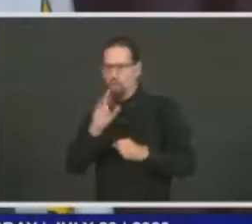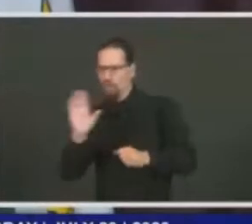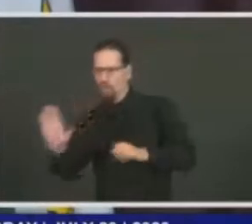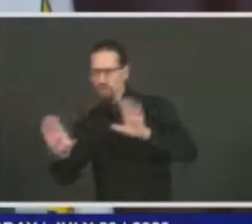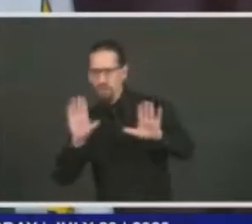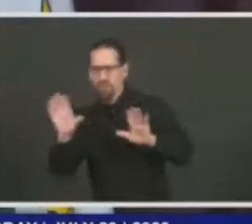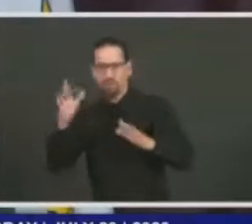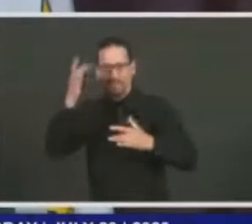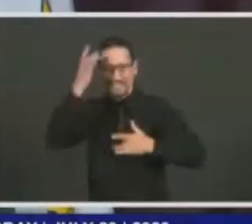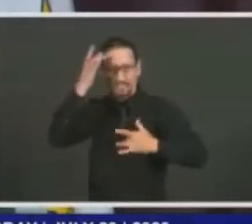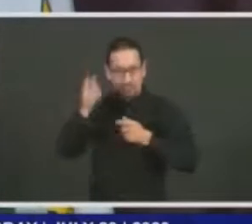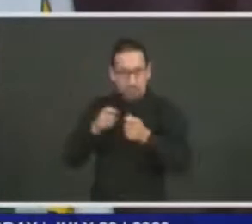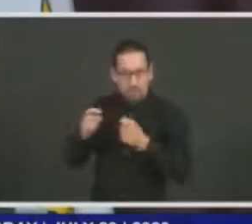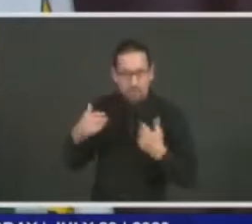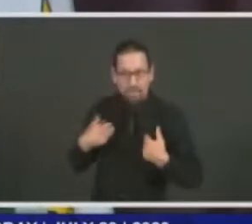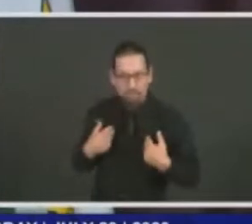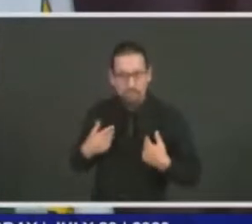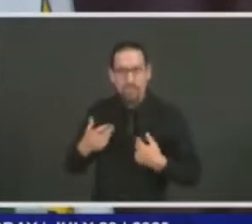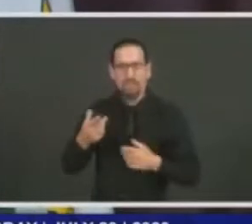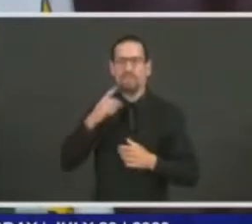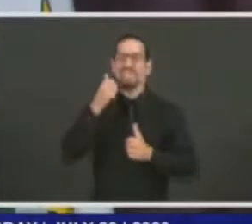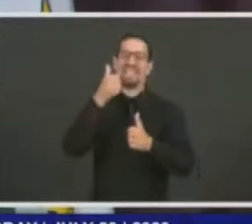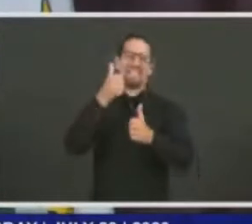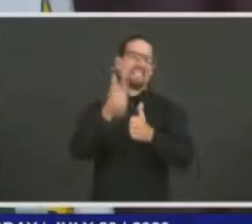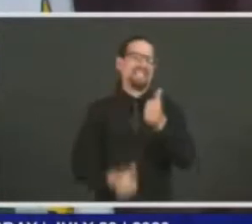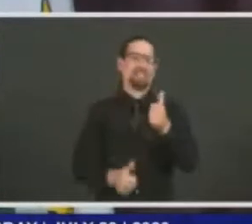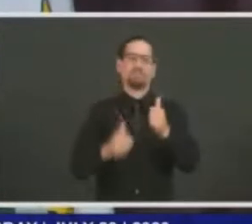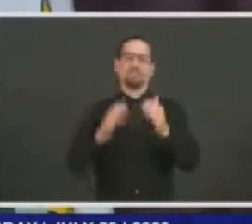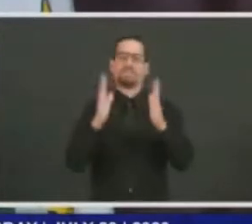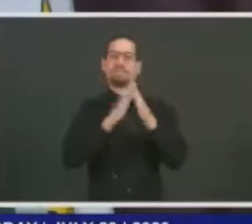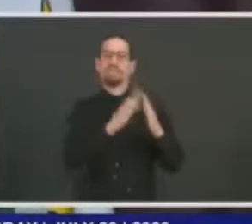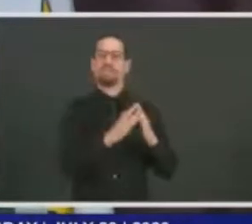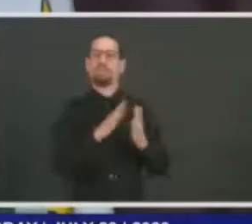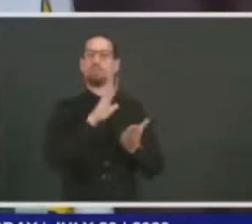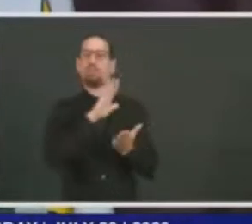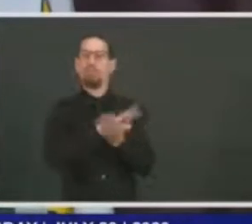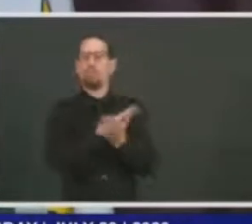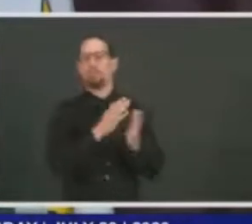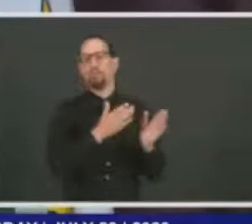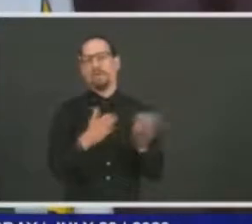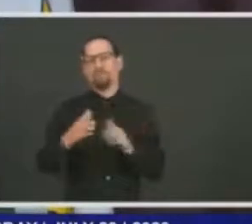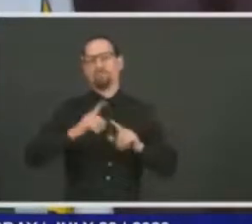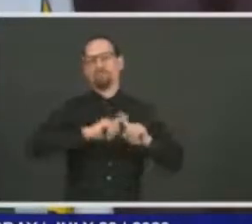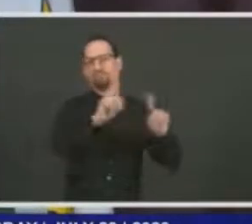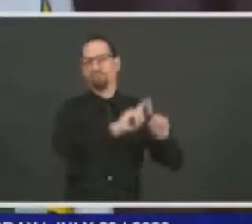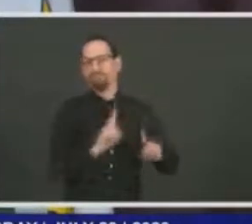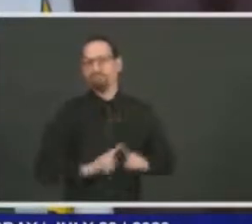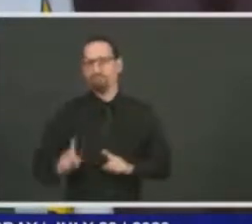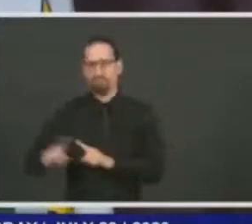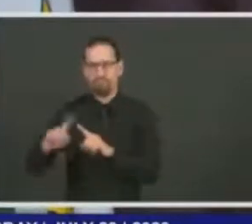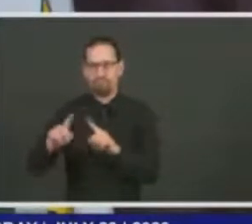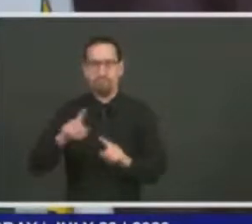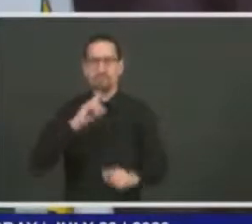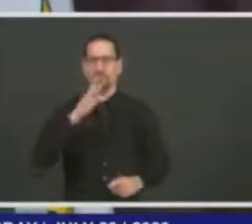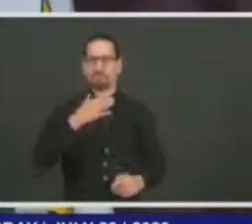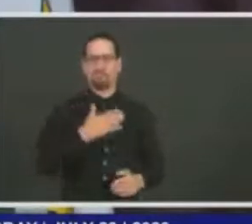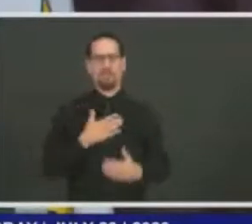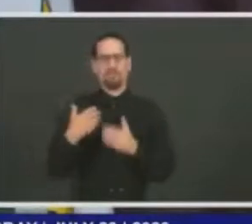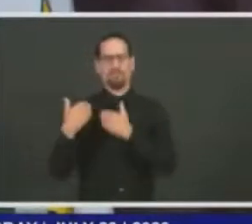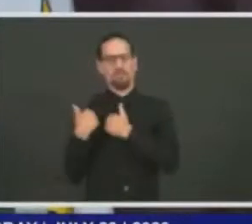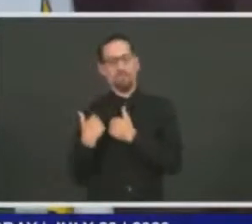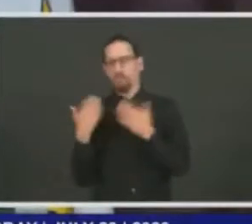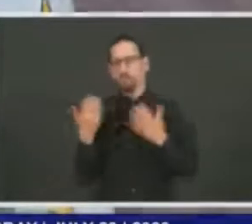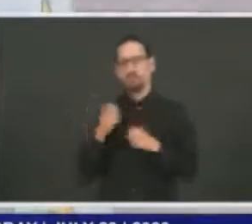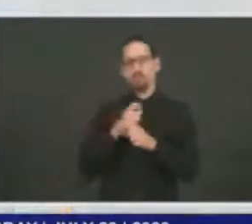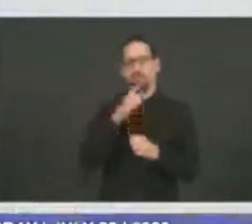town. And you can hold us to the criteria that's on the screen now. And I hope it